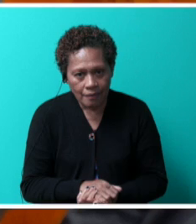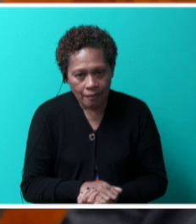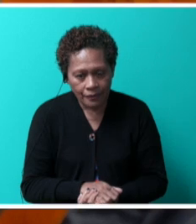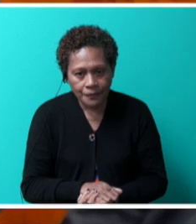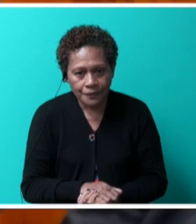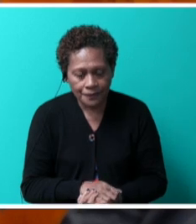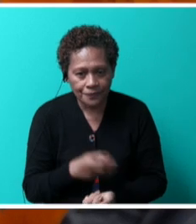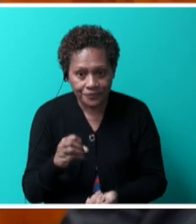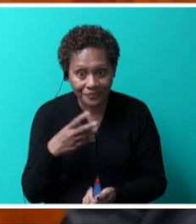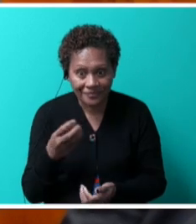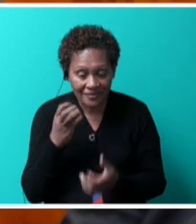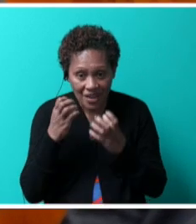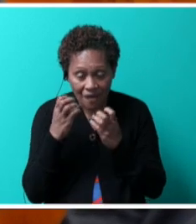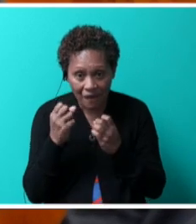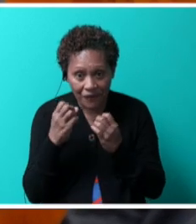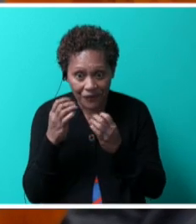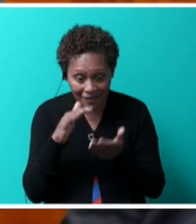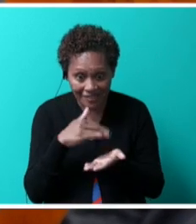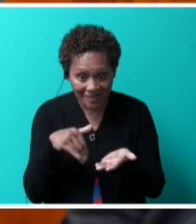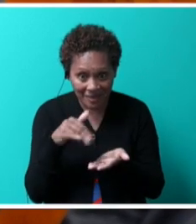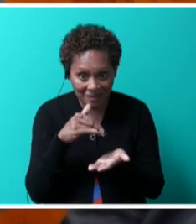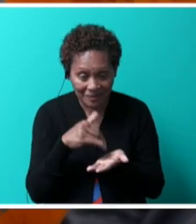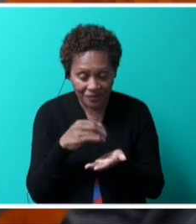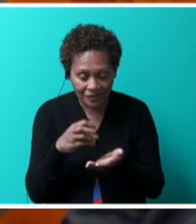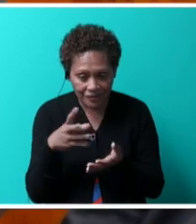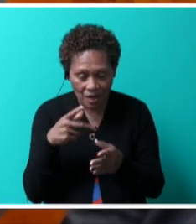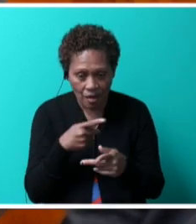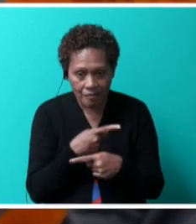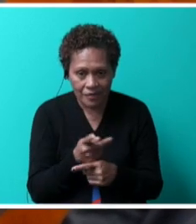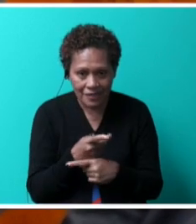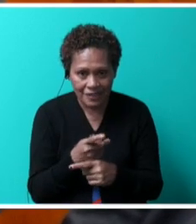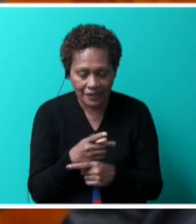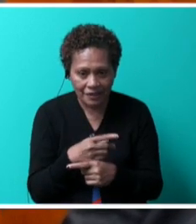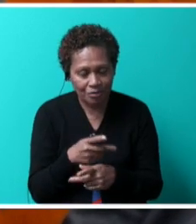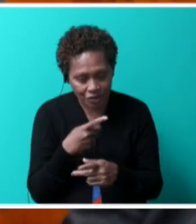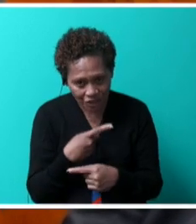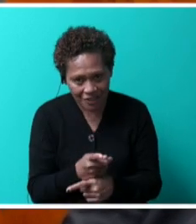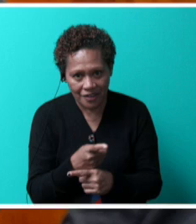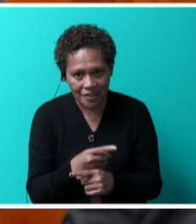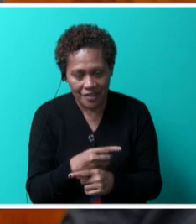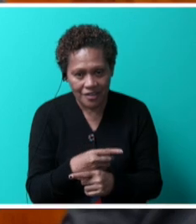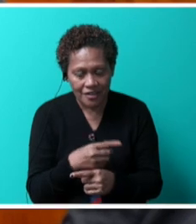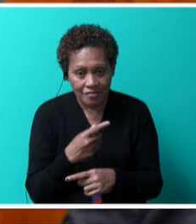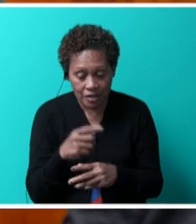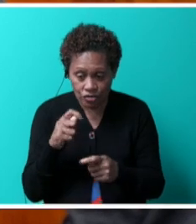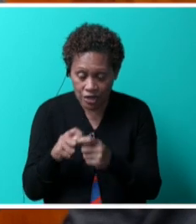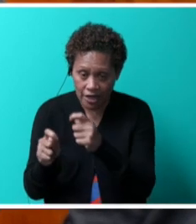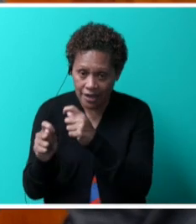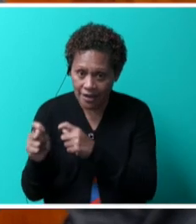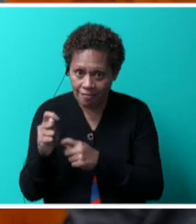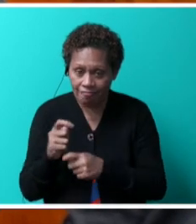constraints of Fiji's sugar sector, examining production and productivity, trade and export